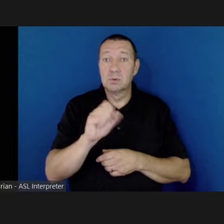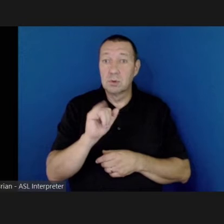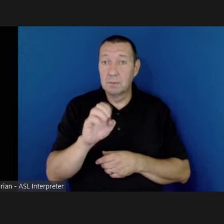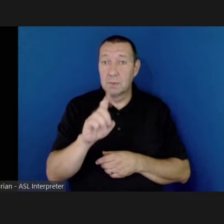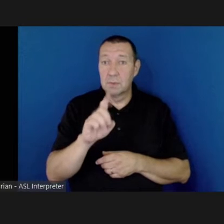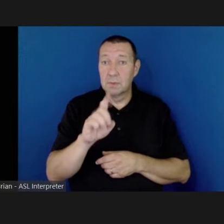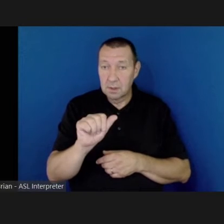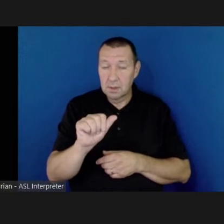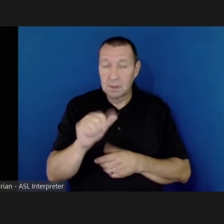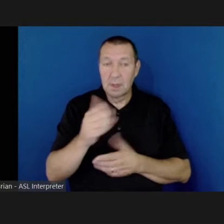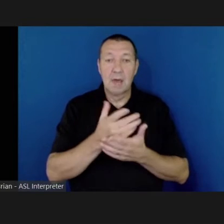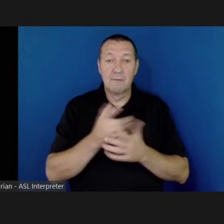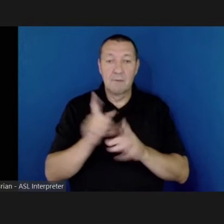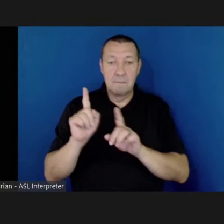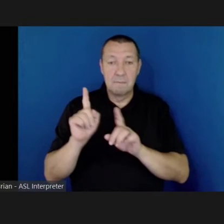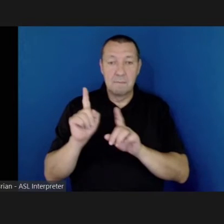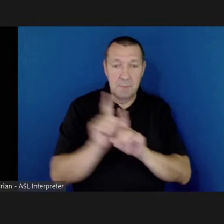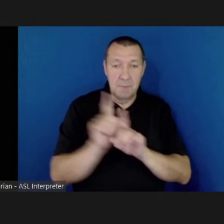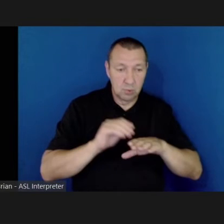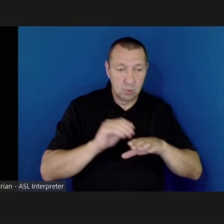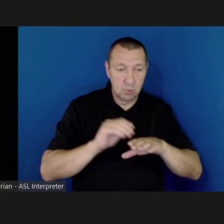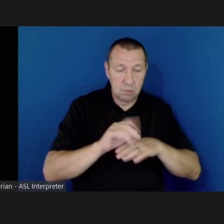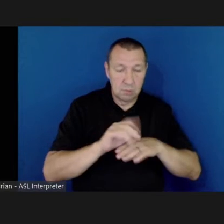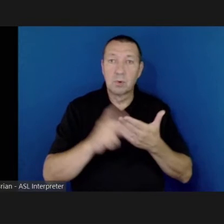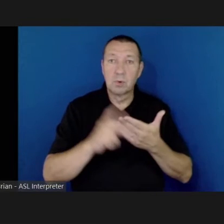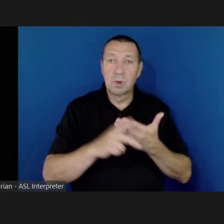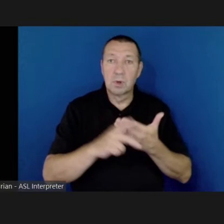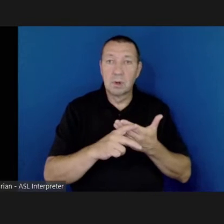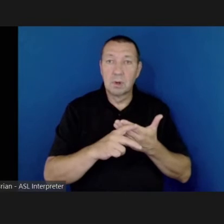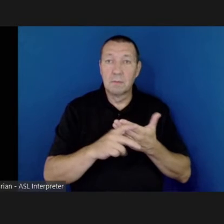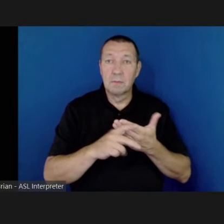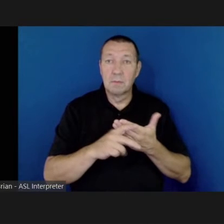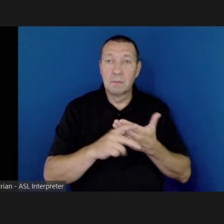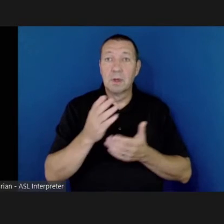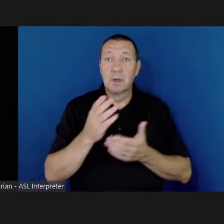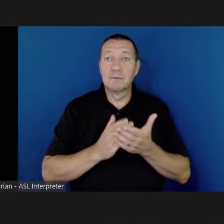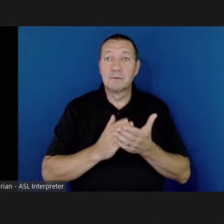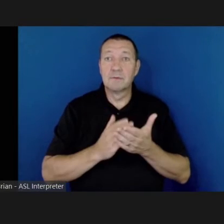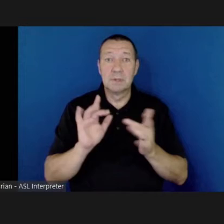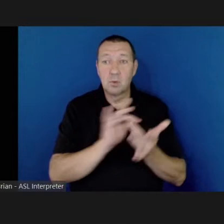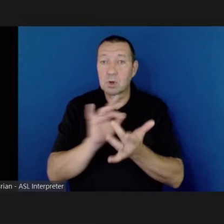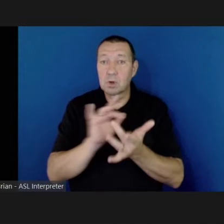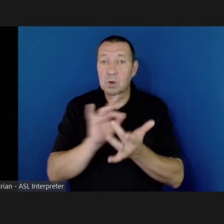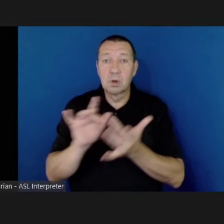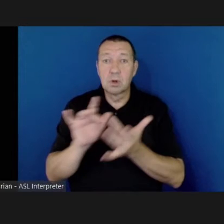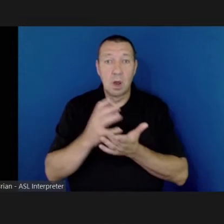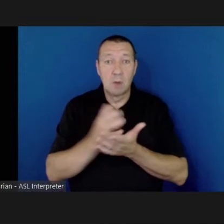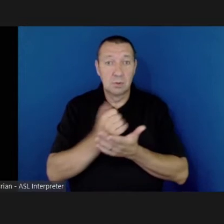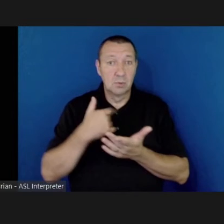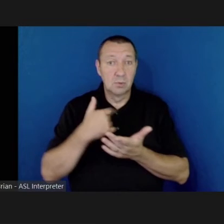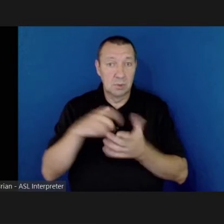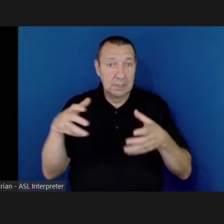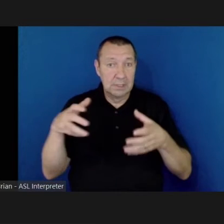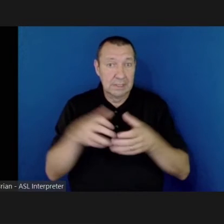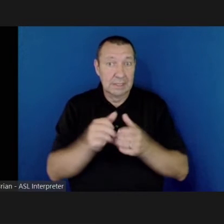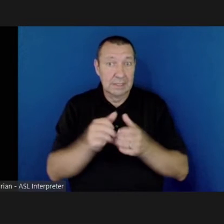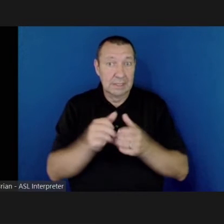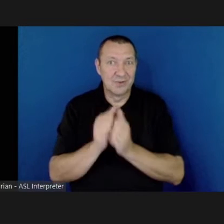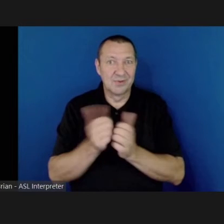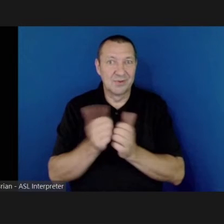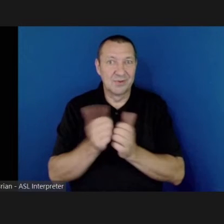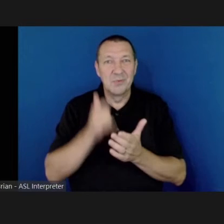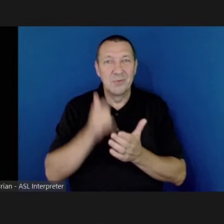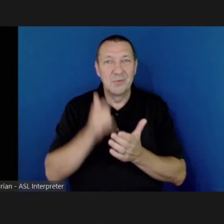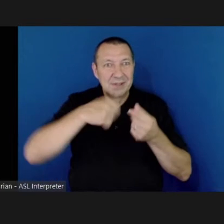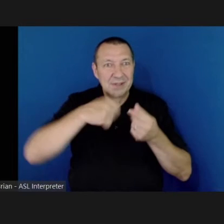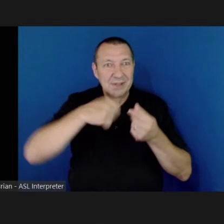program. We have network opportunities that when we all get back together again, hopefully we can all see each other and get